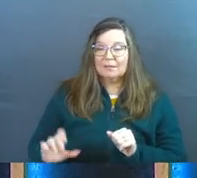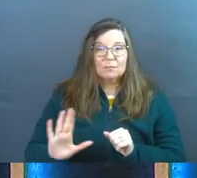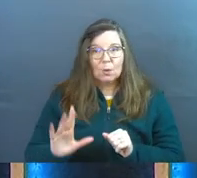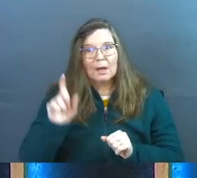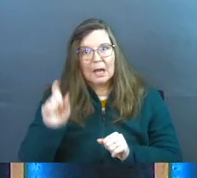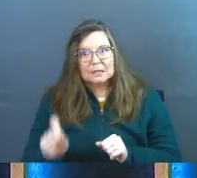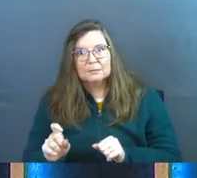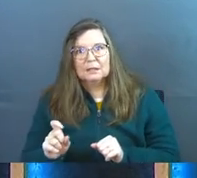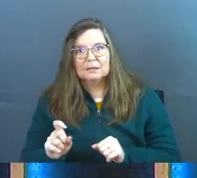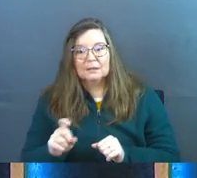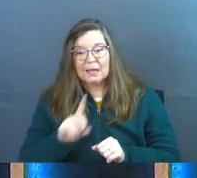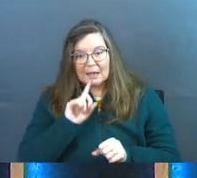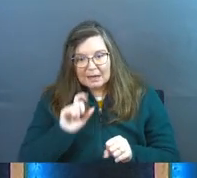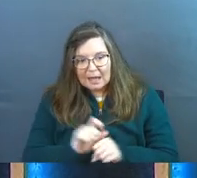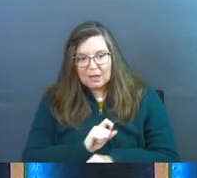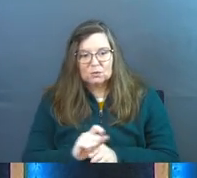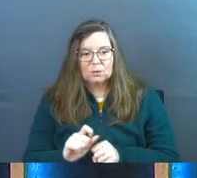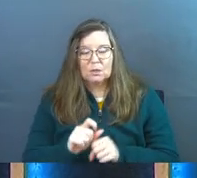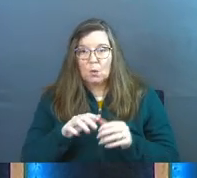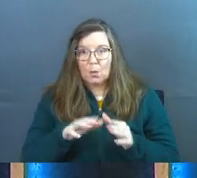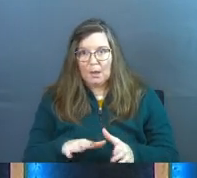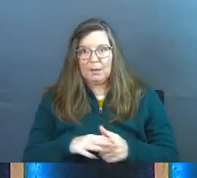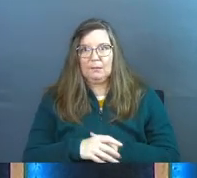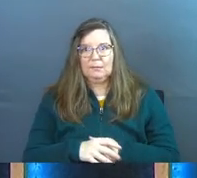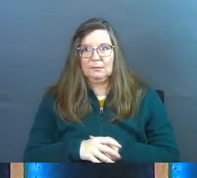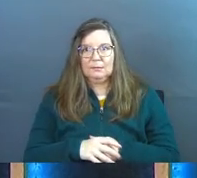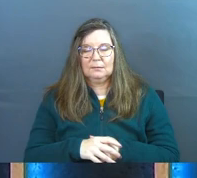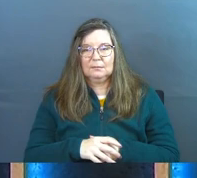No, there's got to be an actual way.